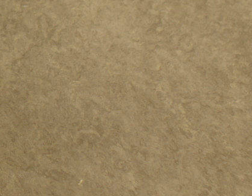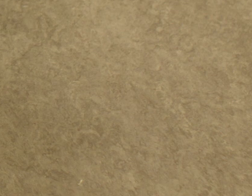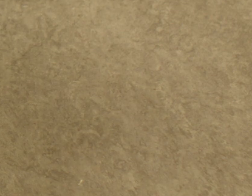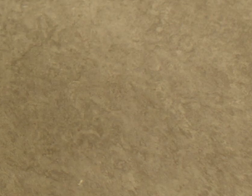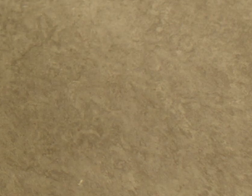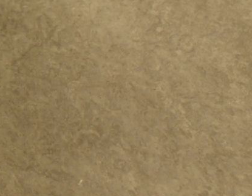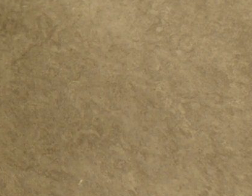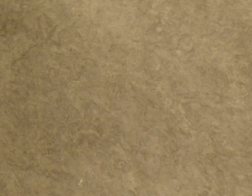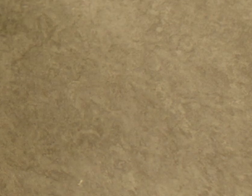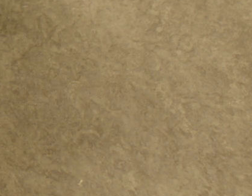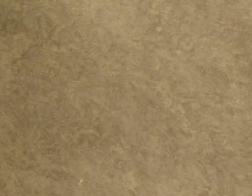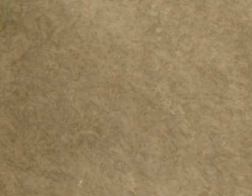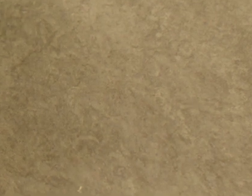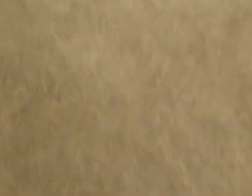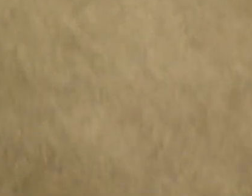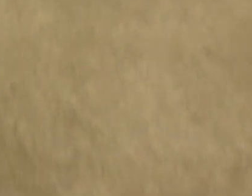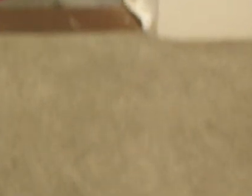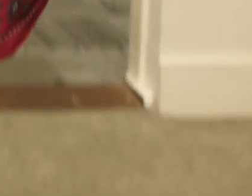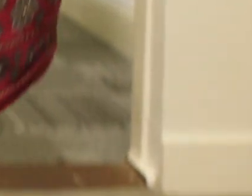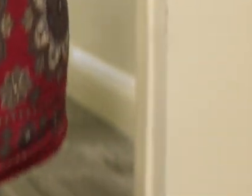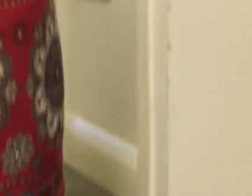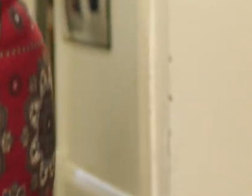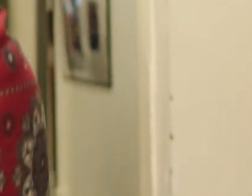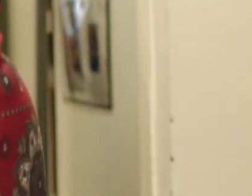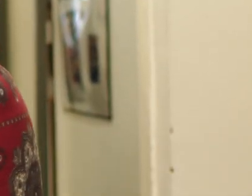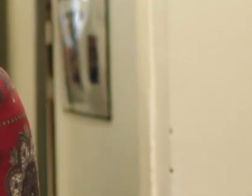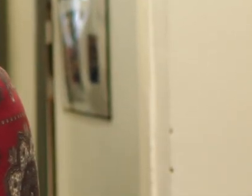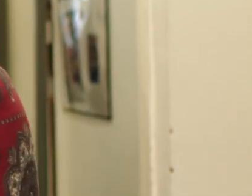Instead, Michaela bends her knees to lift the box.